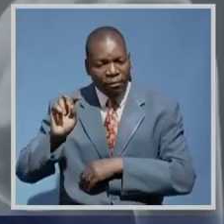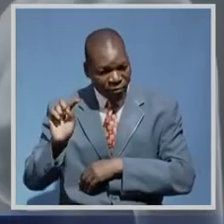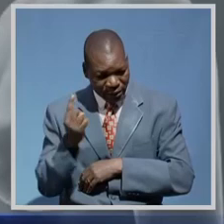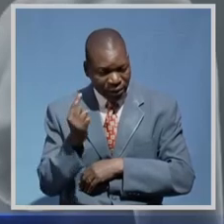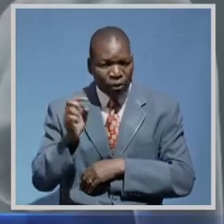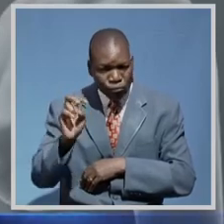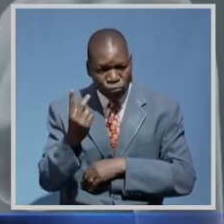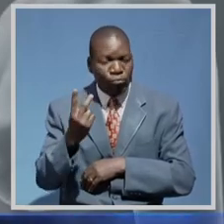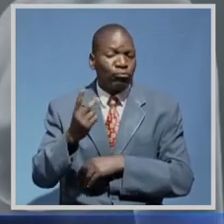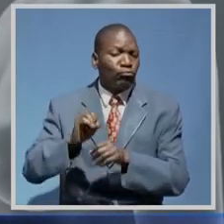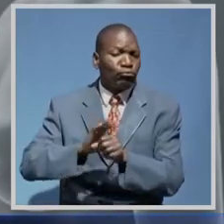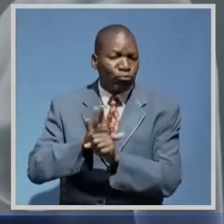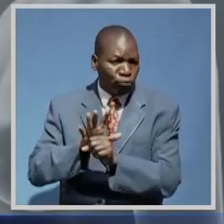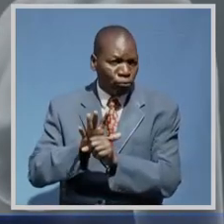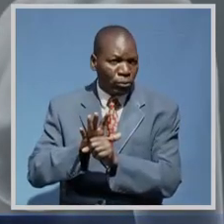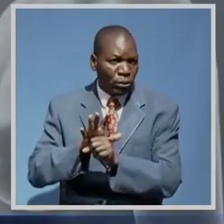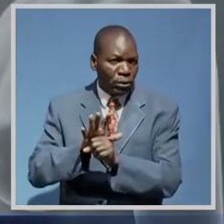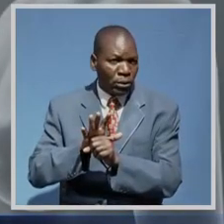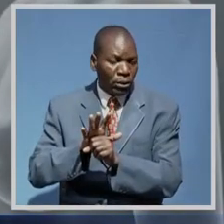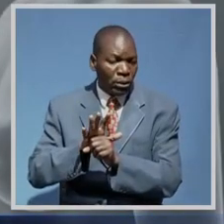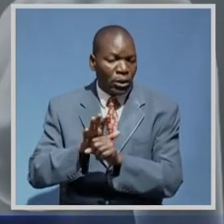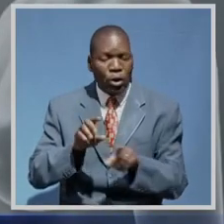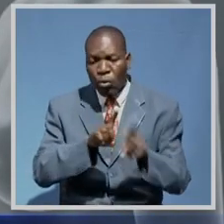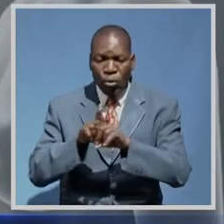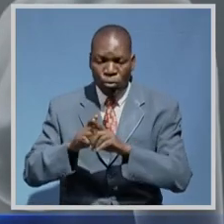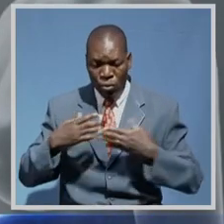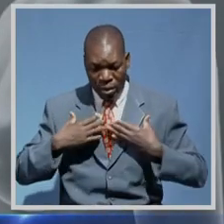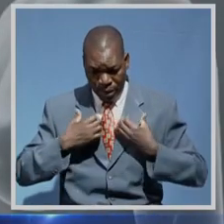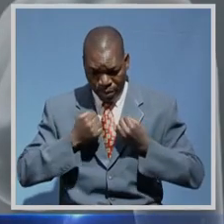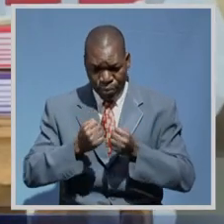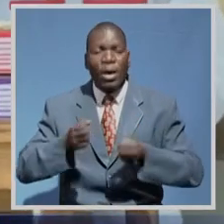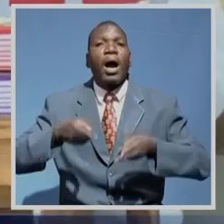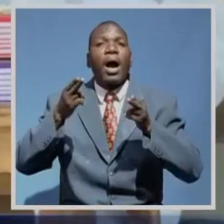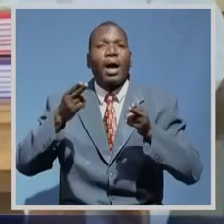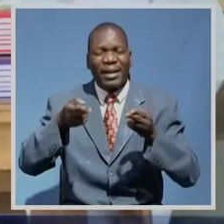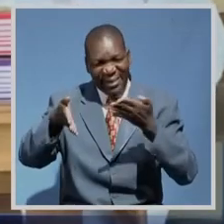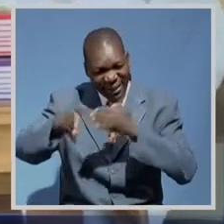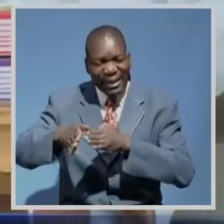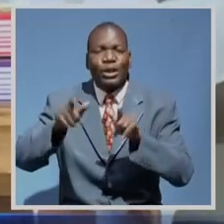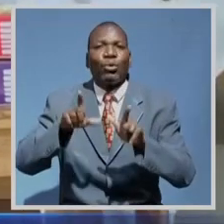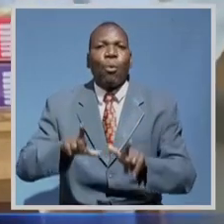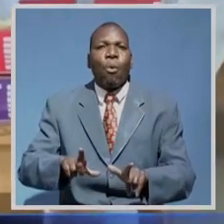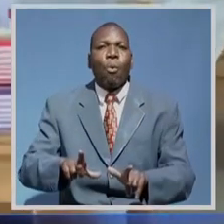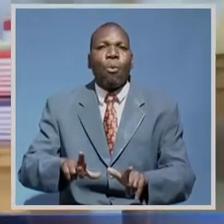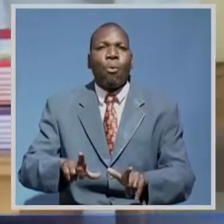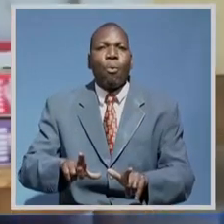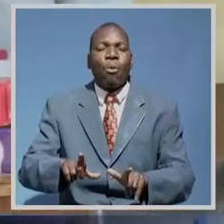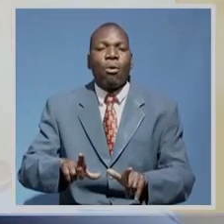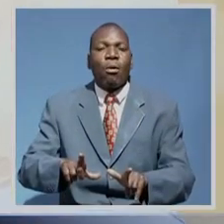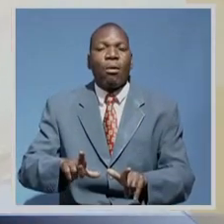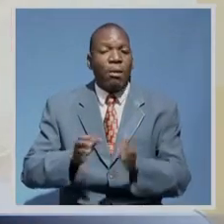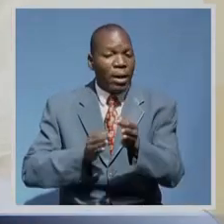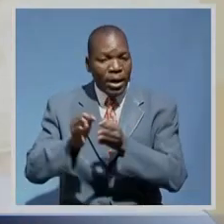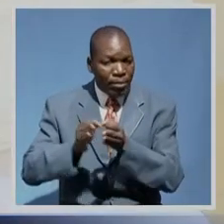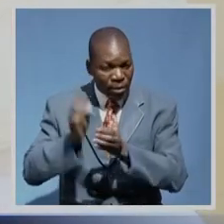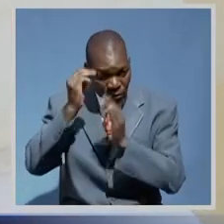The country has so far recorded high recovery and low mortality rates. Health Minister Chitalu Chilufya has attributed